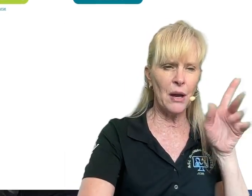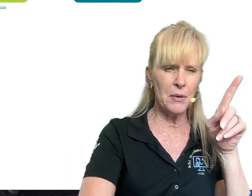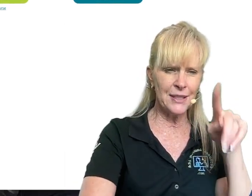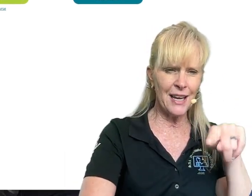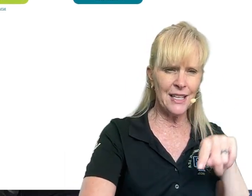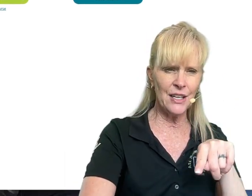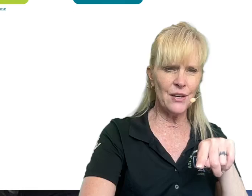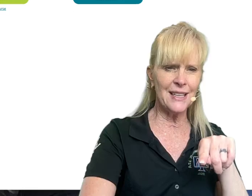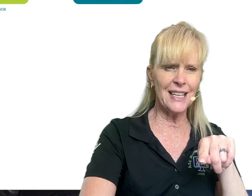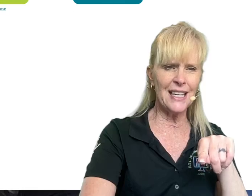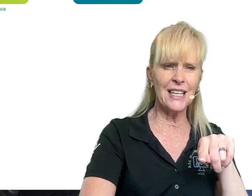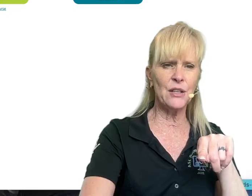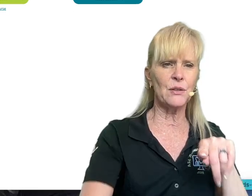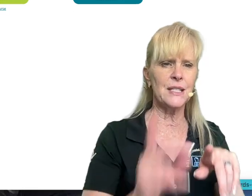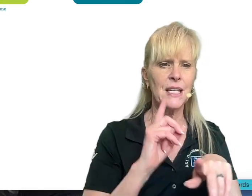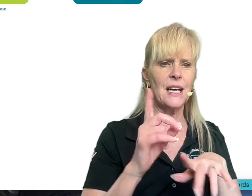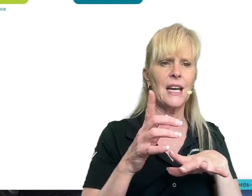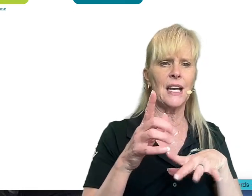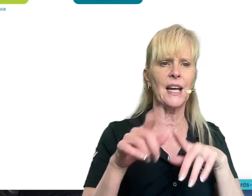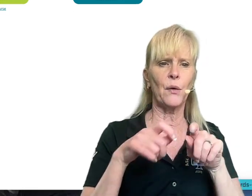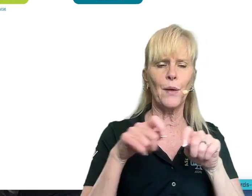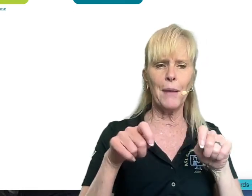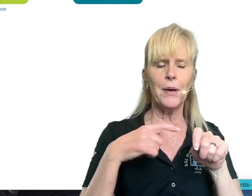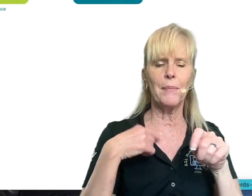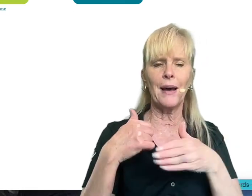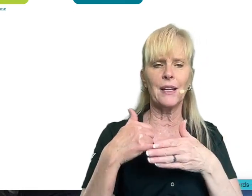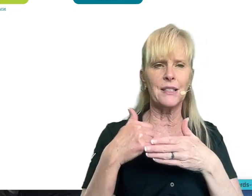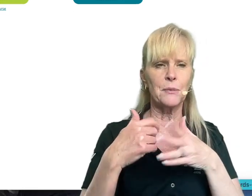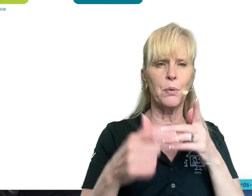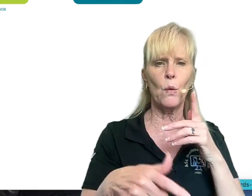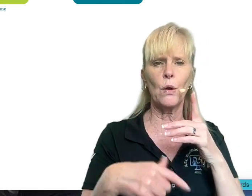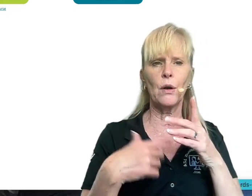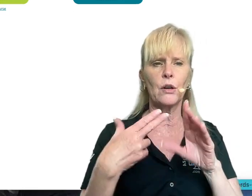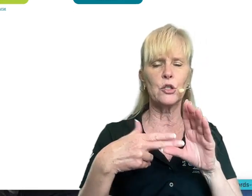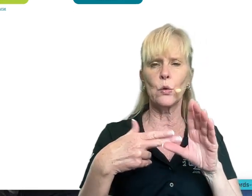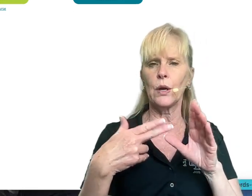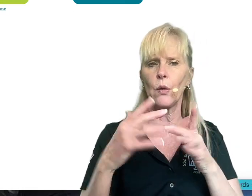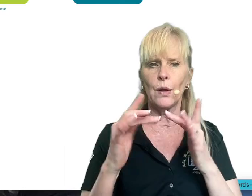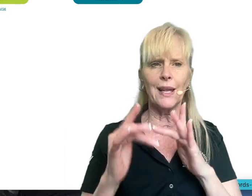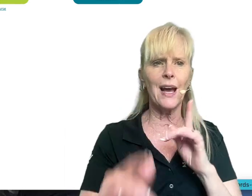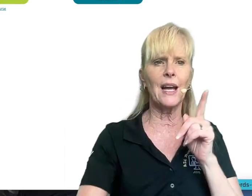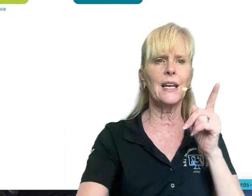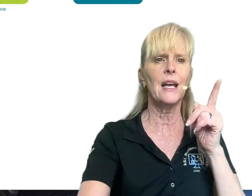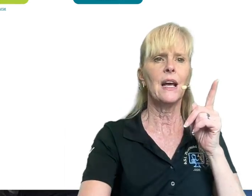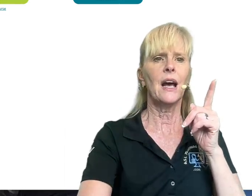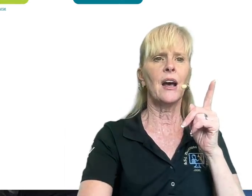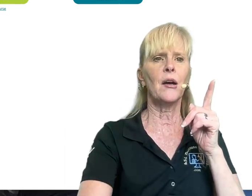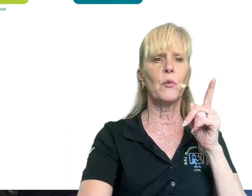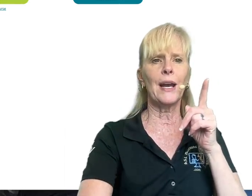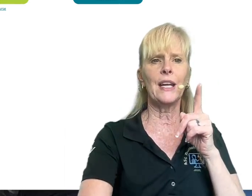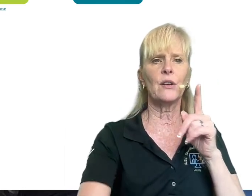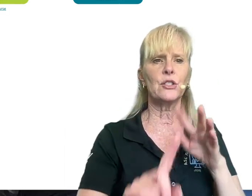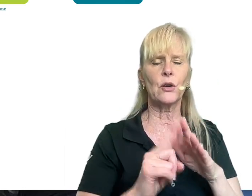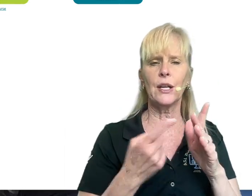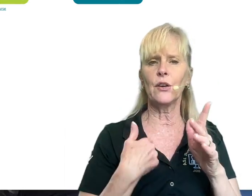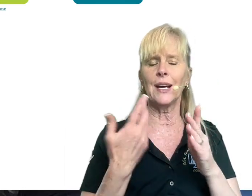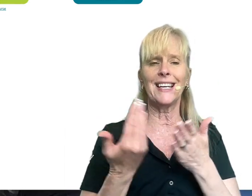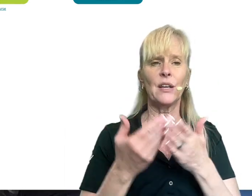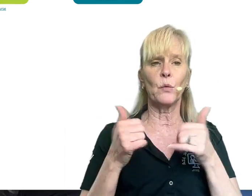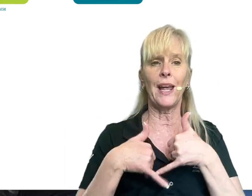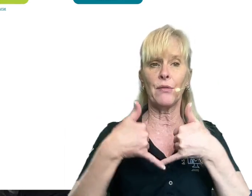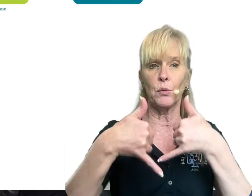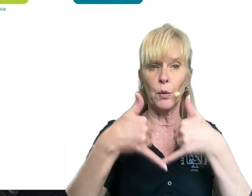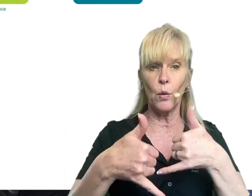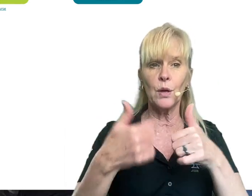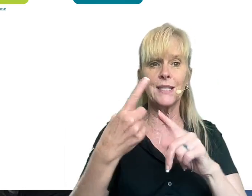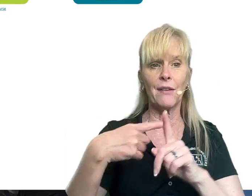if you come on down here at the end, you'll see kind of like a wrap up, how to get support or join online. Right here, start here.